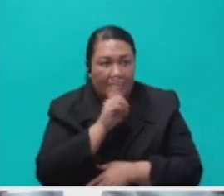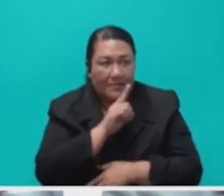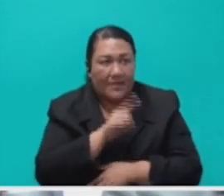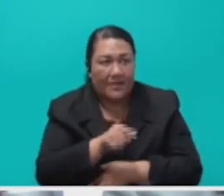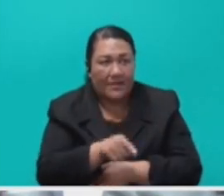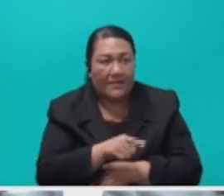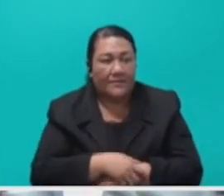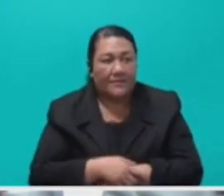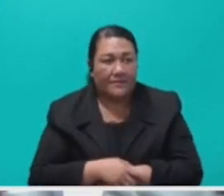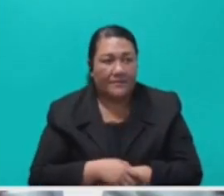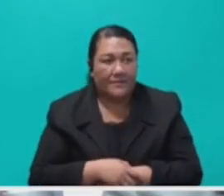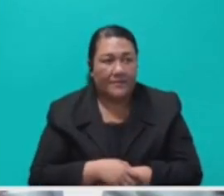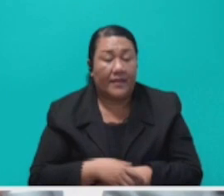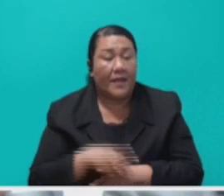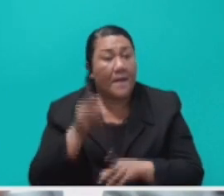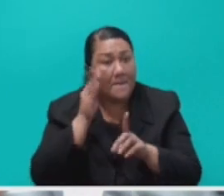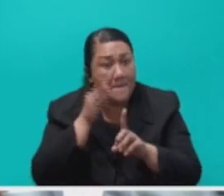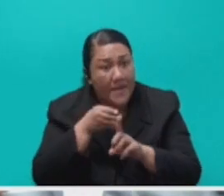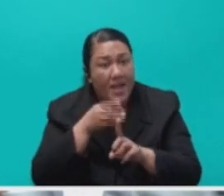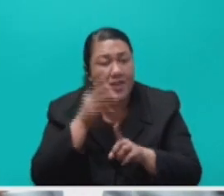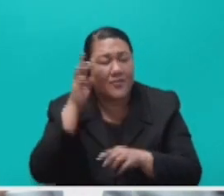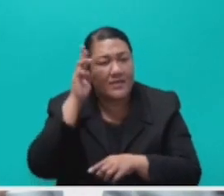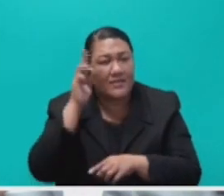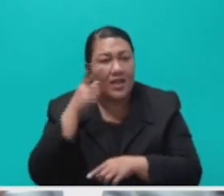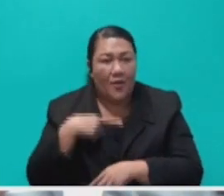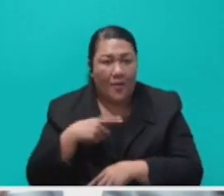And the main reason is, Mr. Speaker, sir,